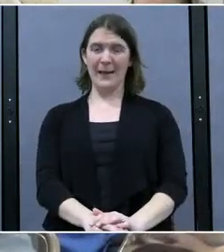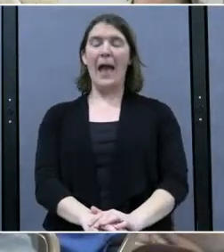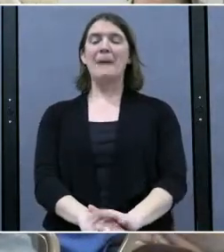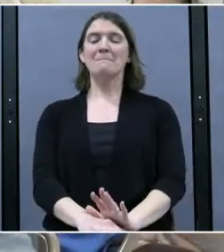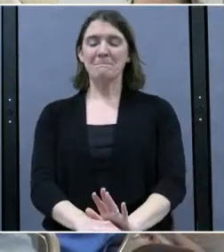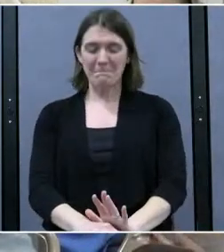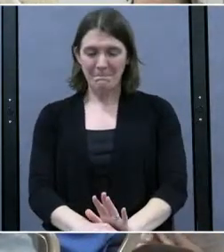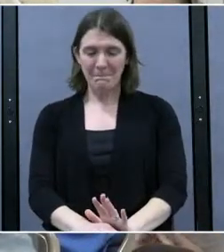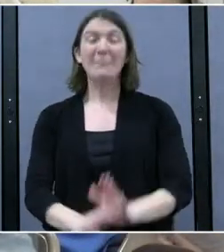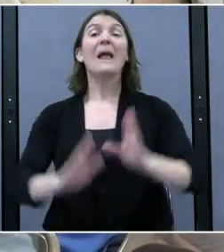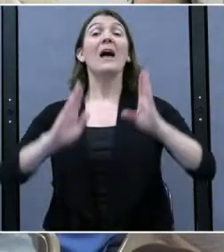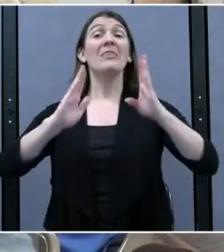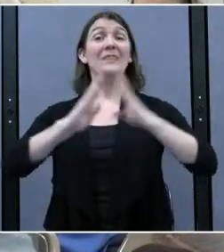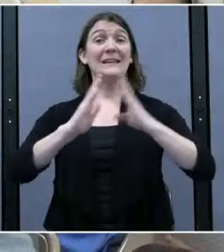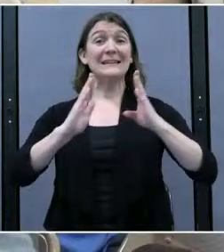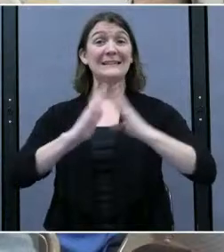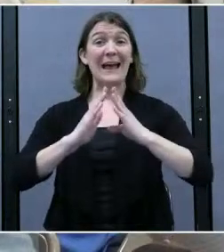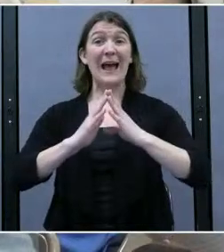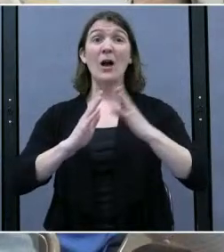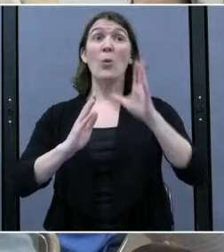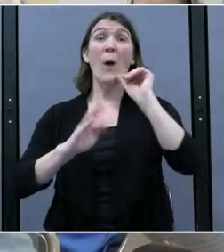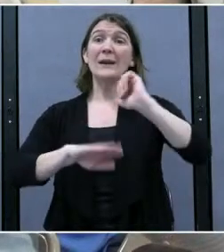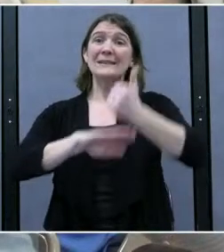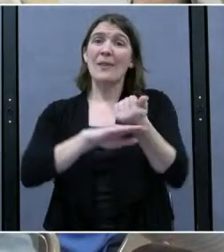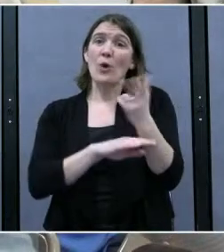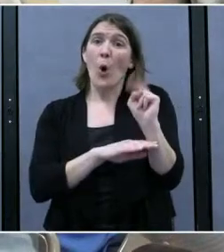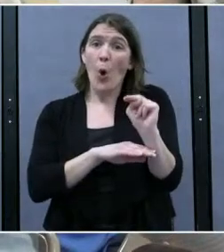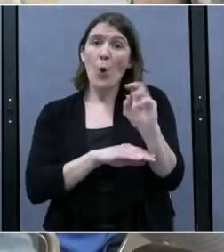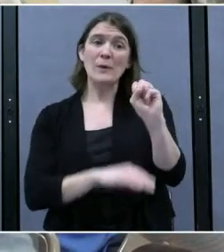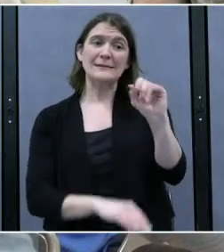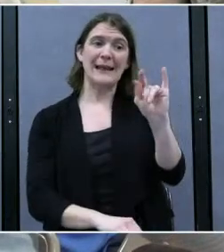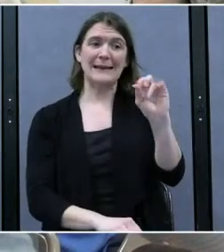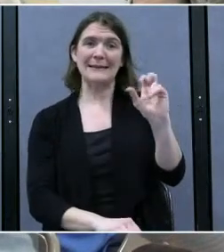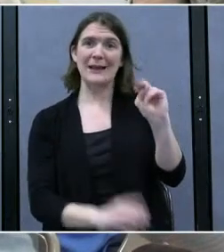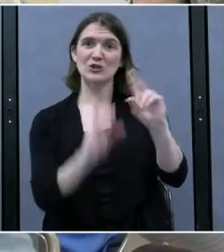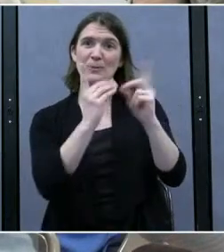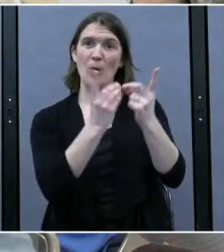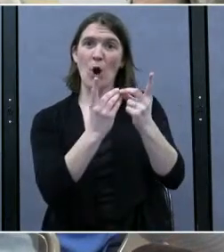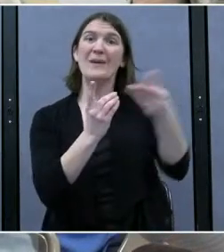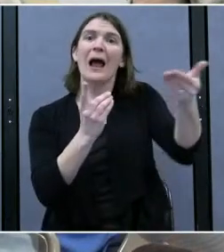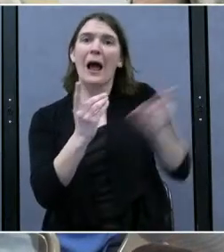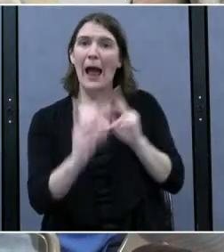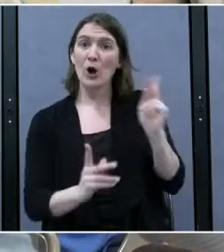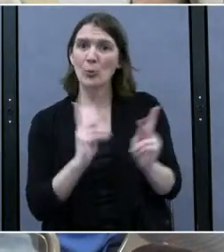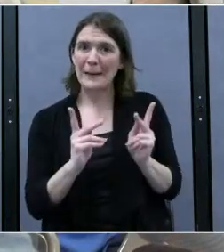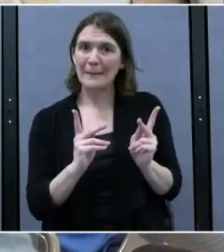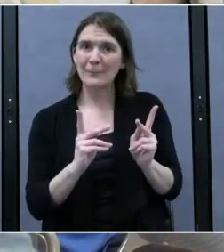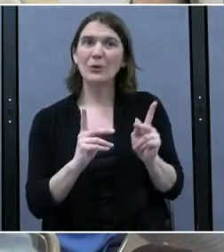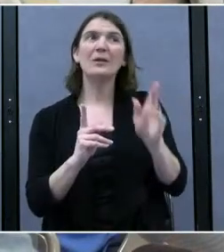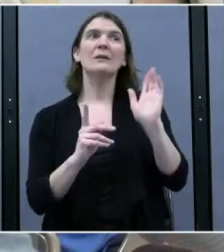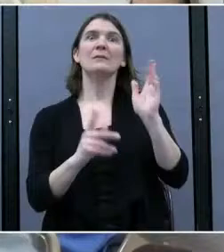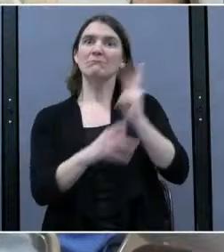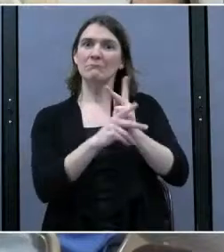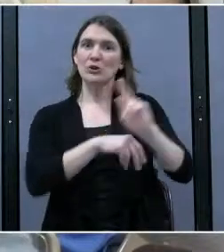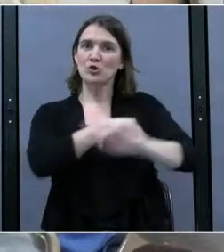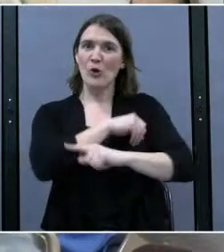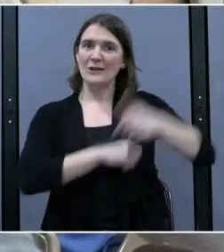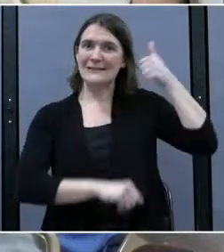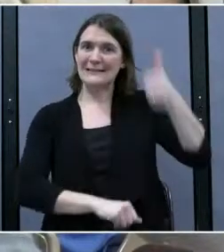The town can have a sanitation department and employ people and handle it